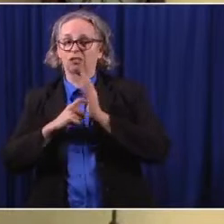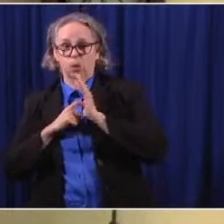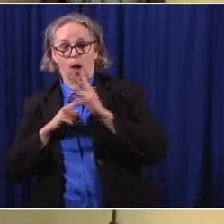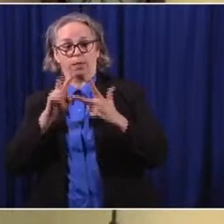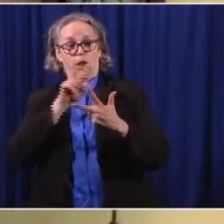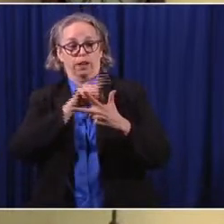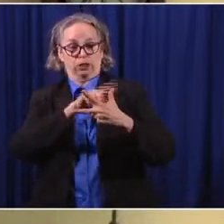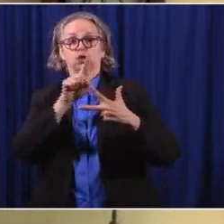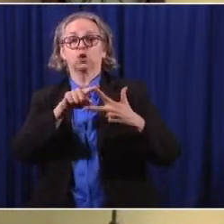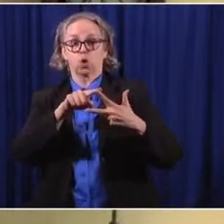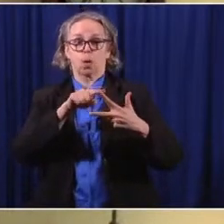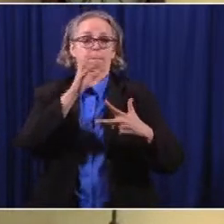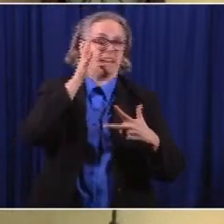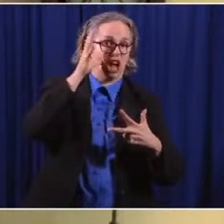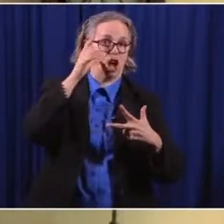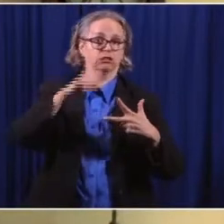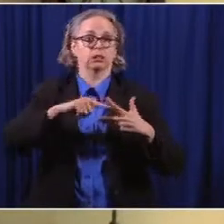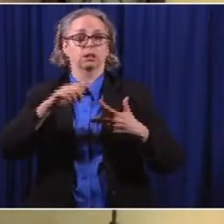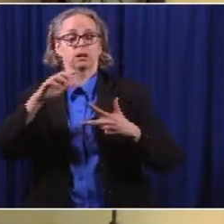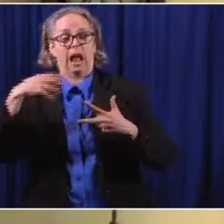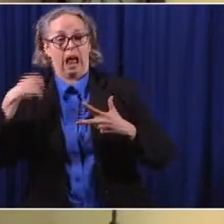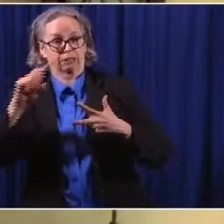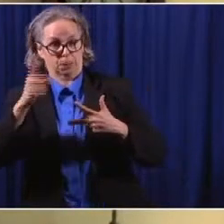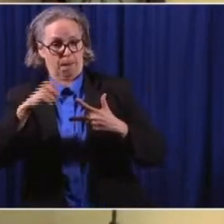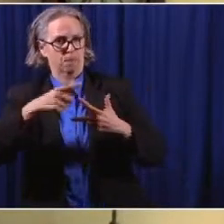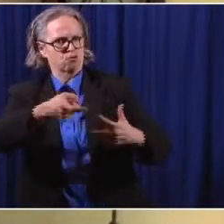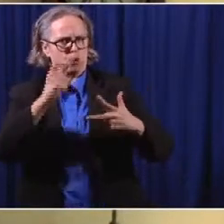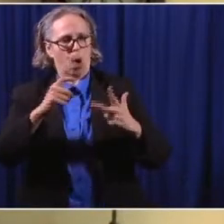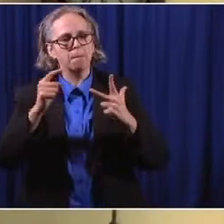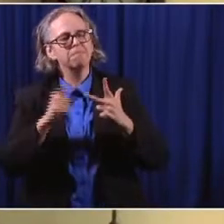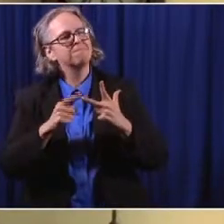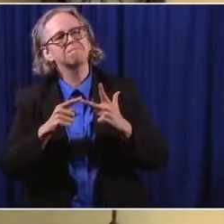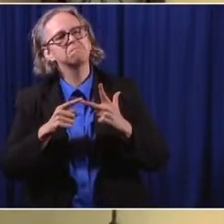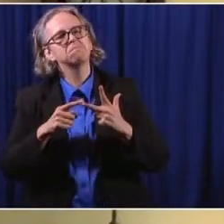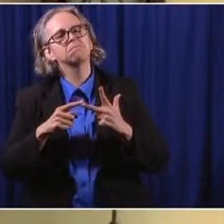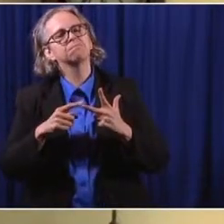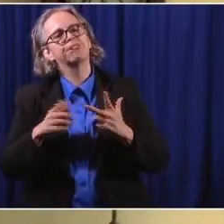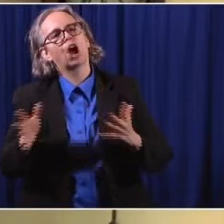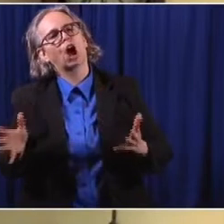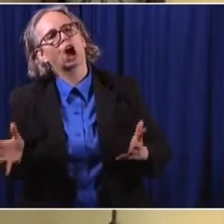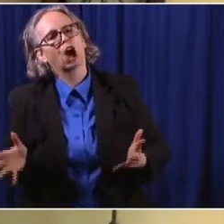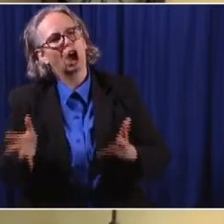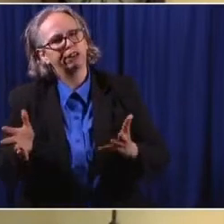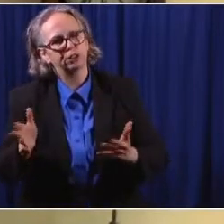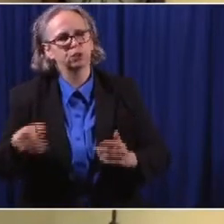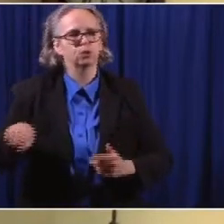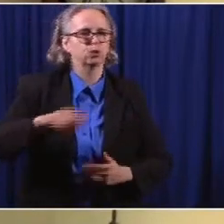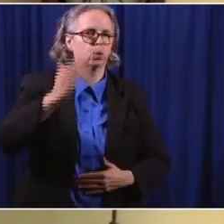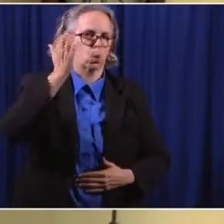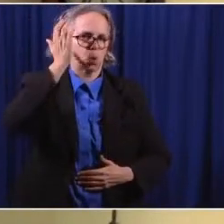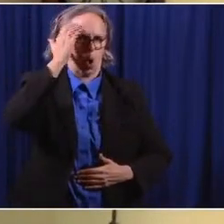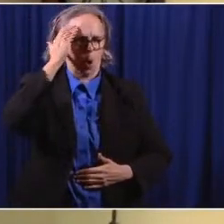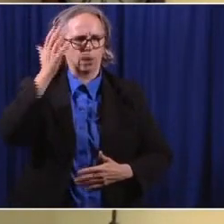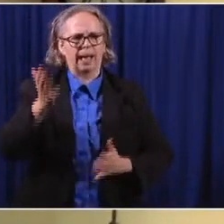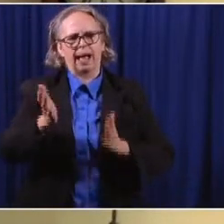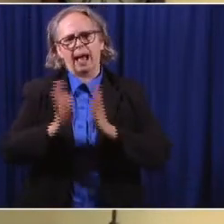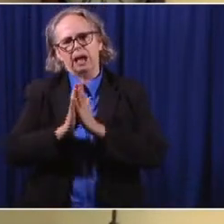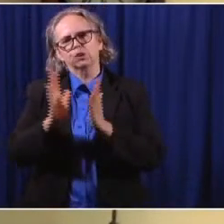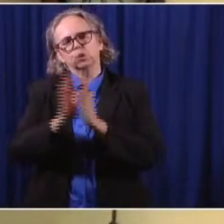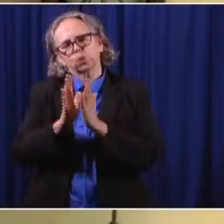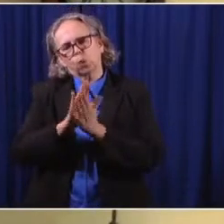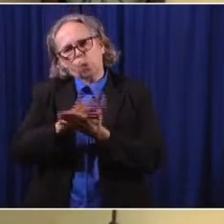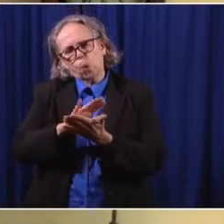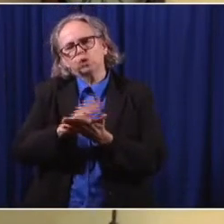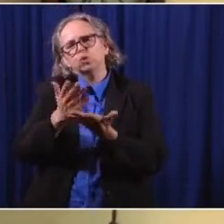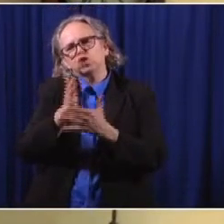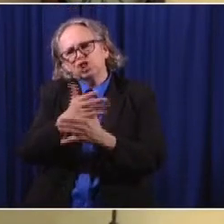there's COVID in that school system. So, they are to make those disclosures. Some of them have